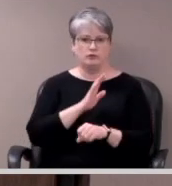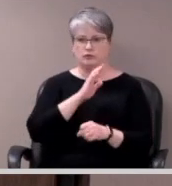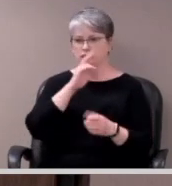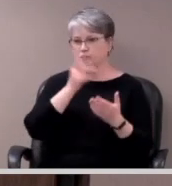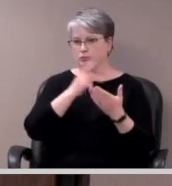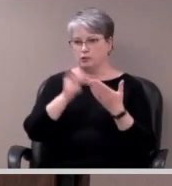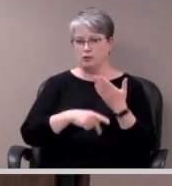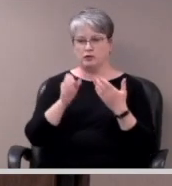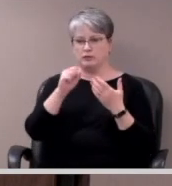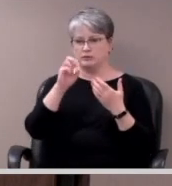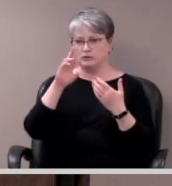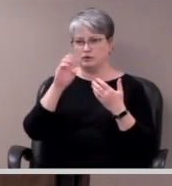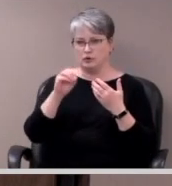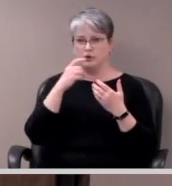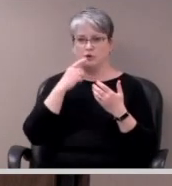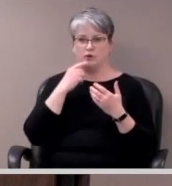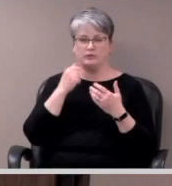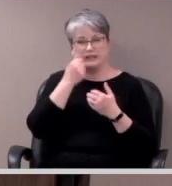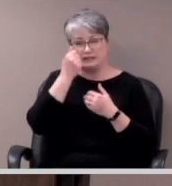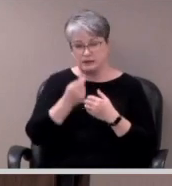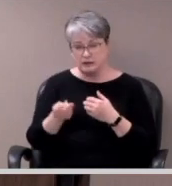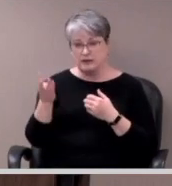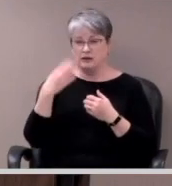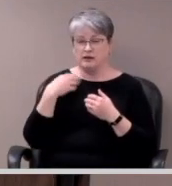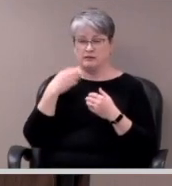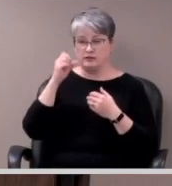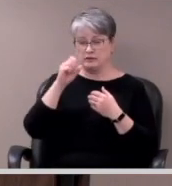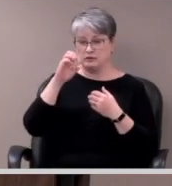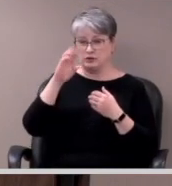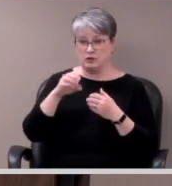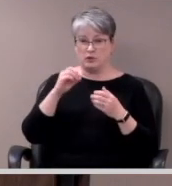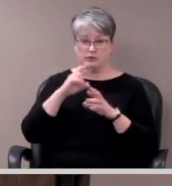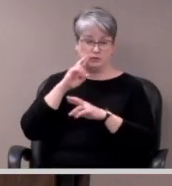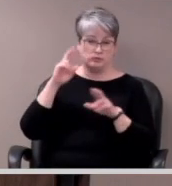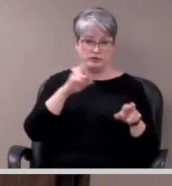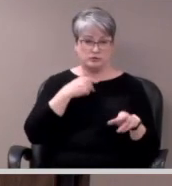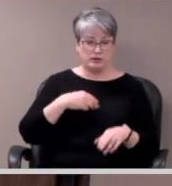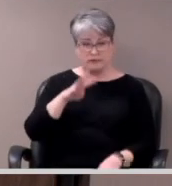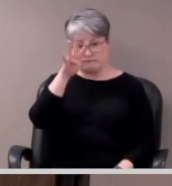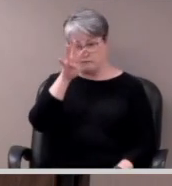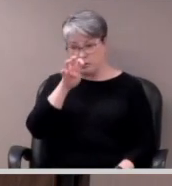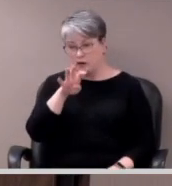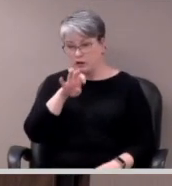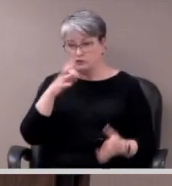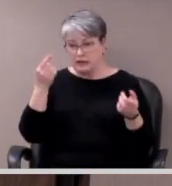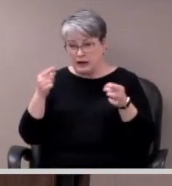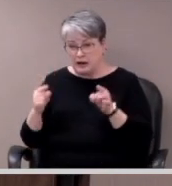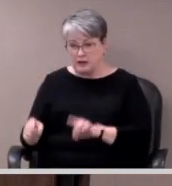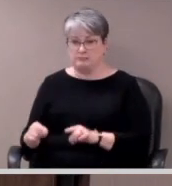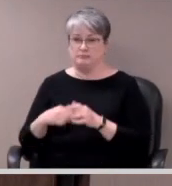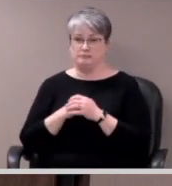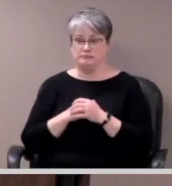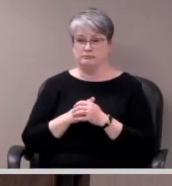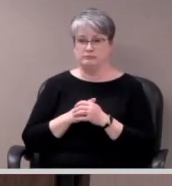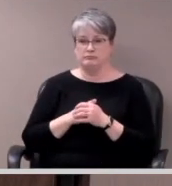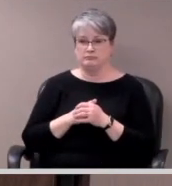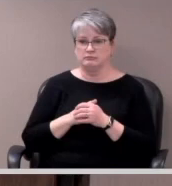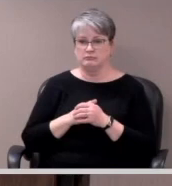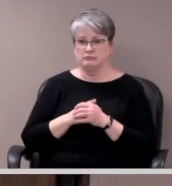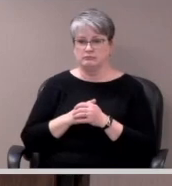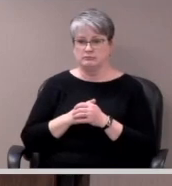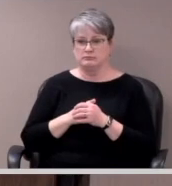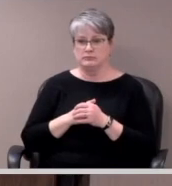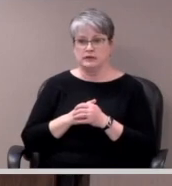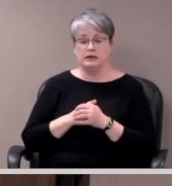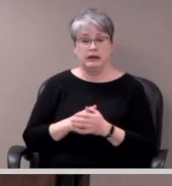program, leaving a handful of SROs to respond to over 400 incidents. While the